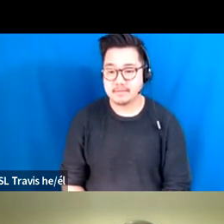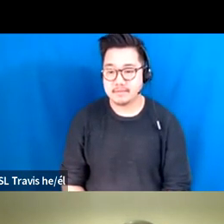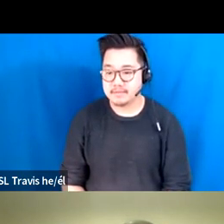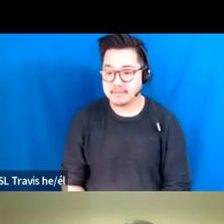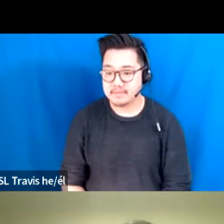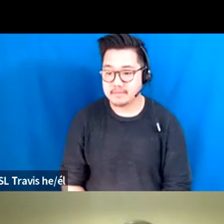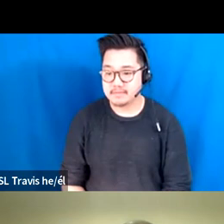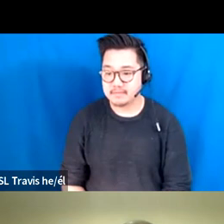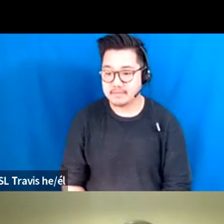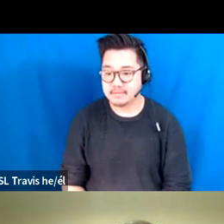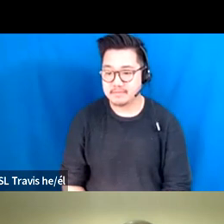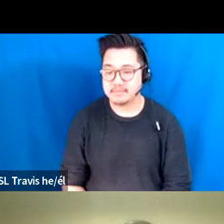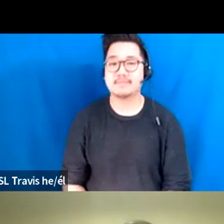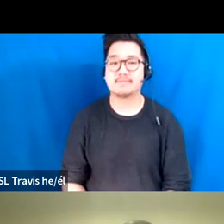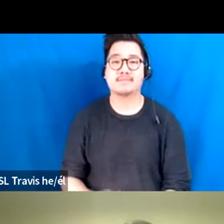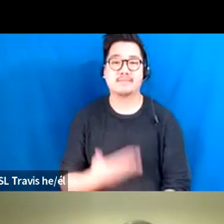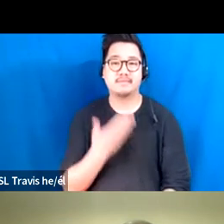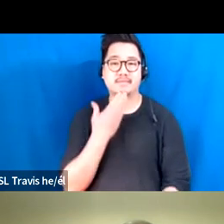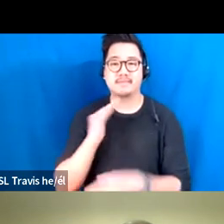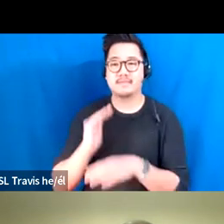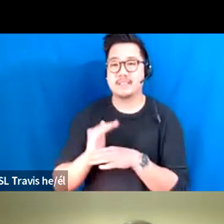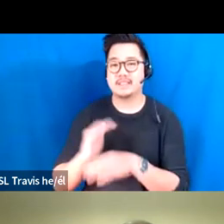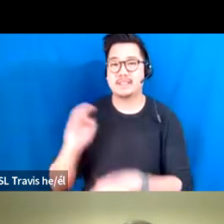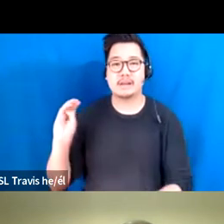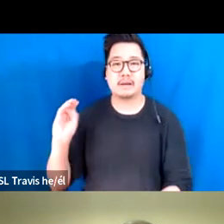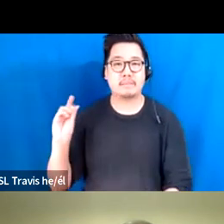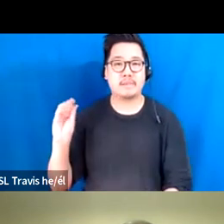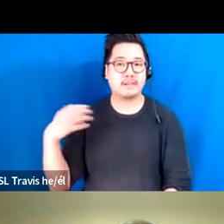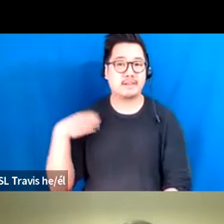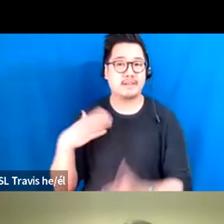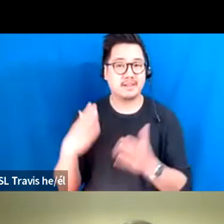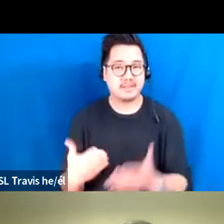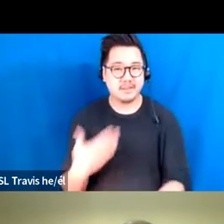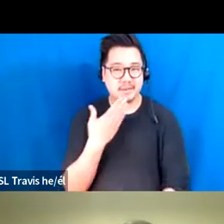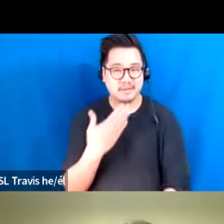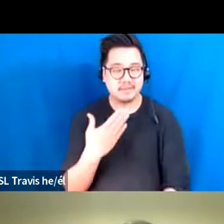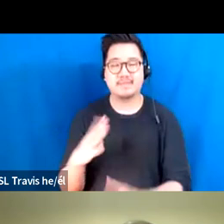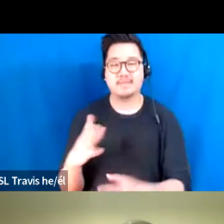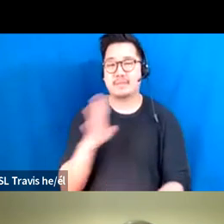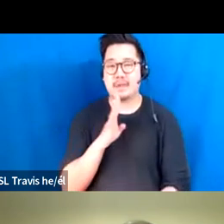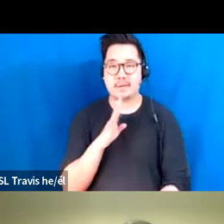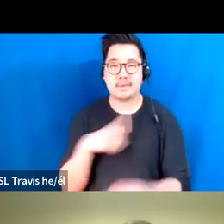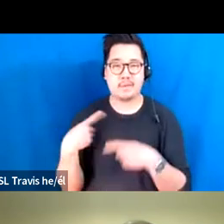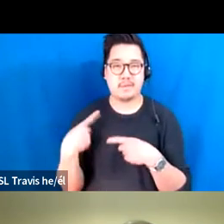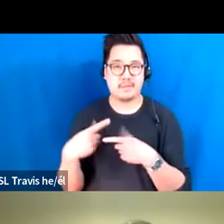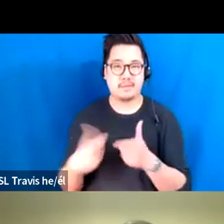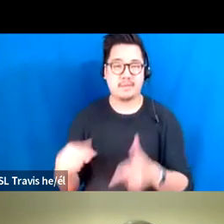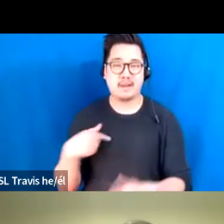hello good evening madame chair and members of the school committee buenas nochestamasi caballeros my name